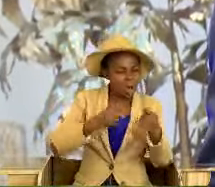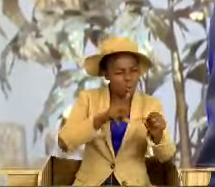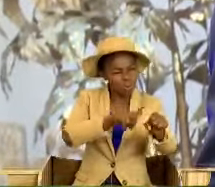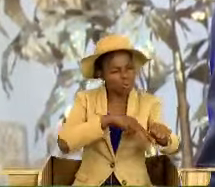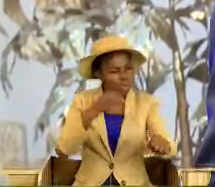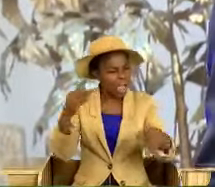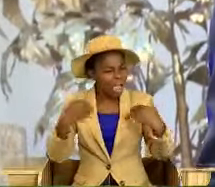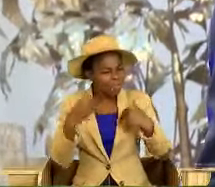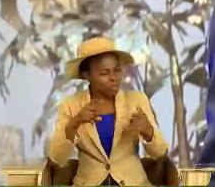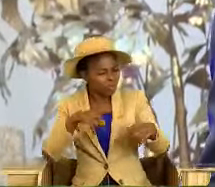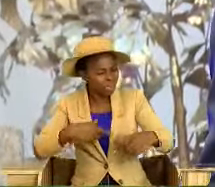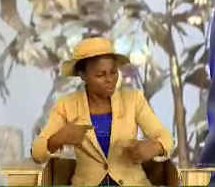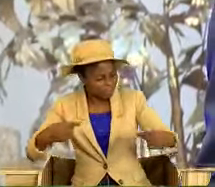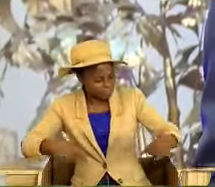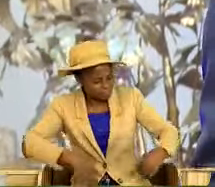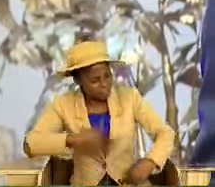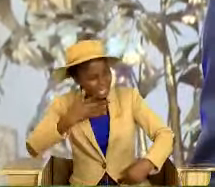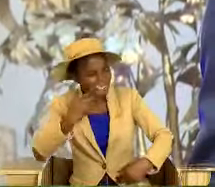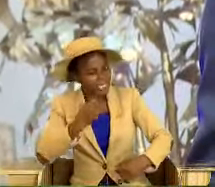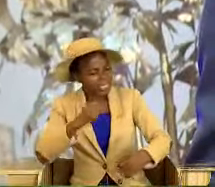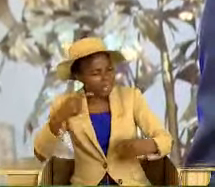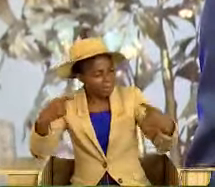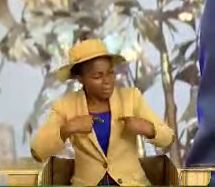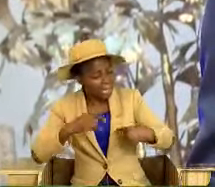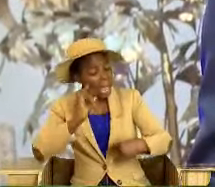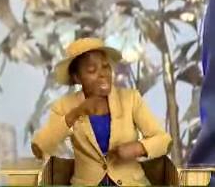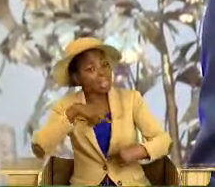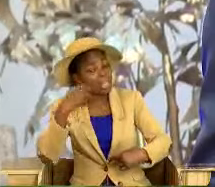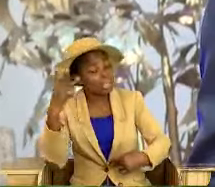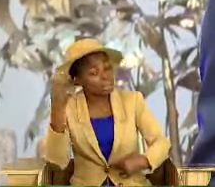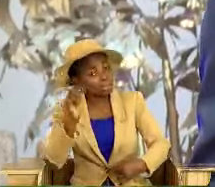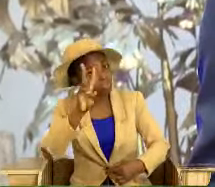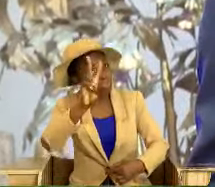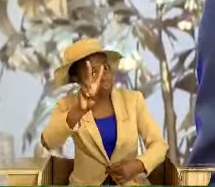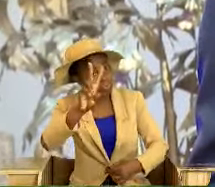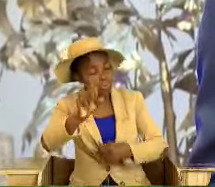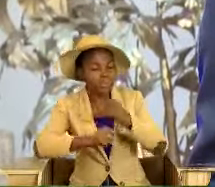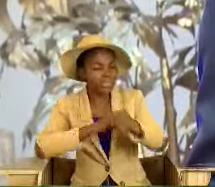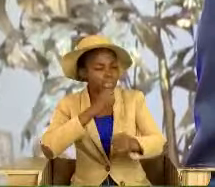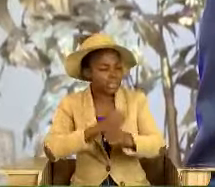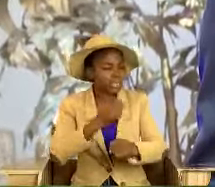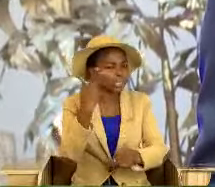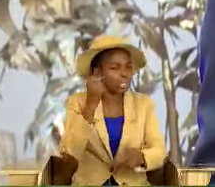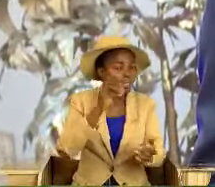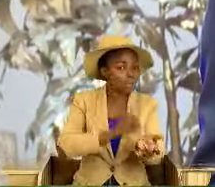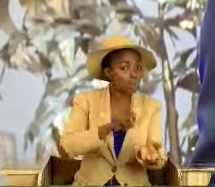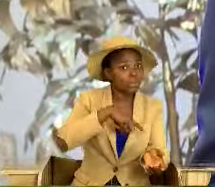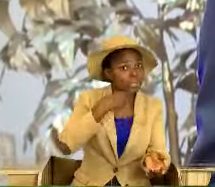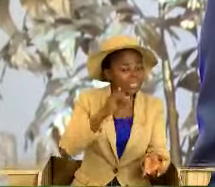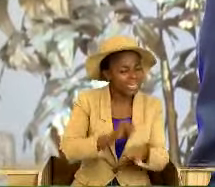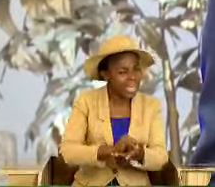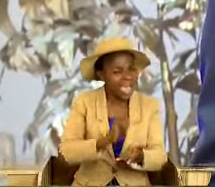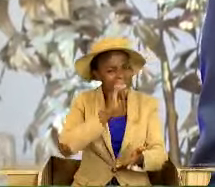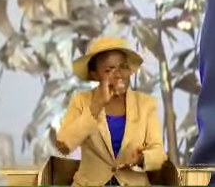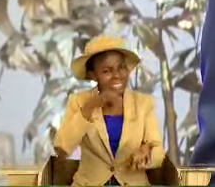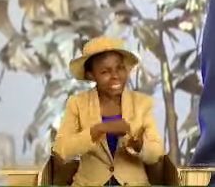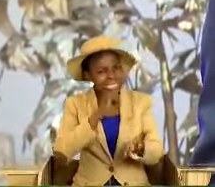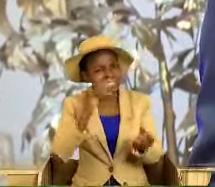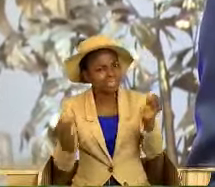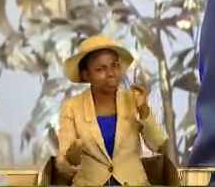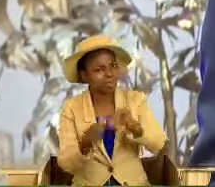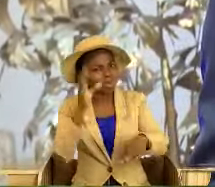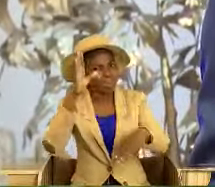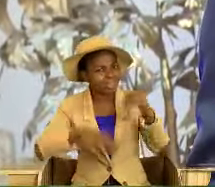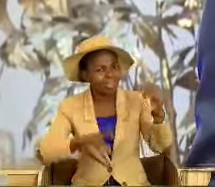2 years but the pain just started manifesting now so he said I'm going to see the physiotherapist uh um which I